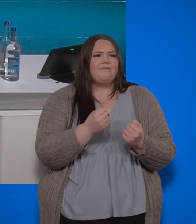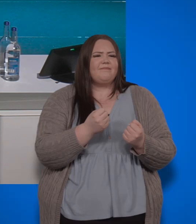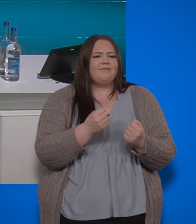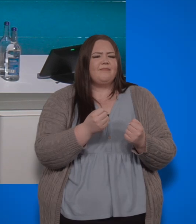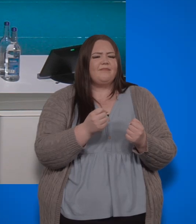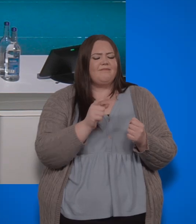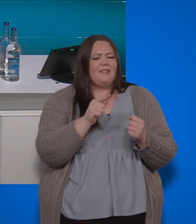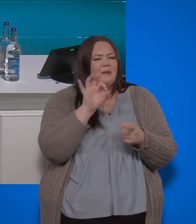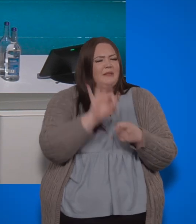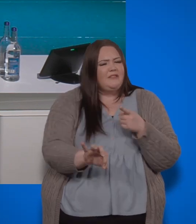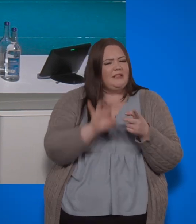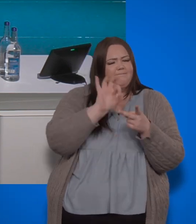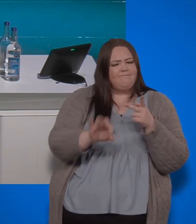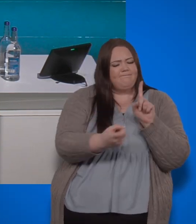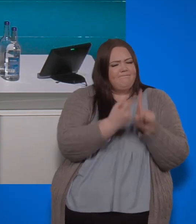relevant